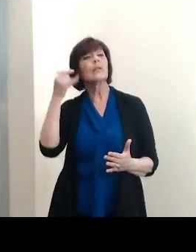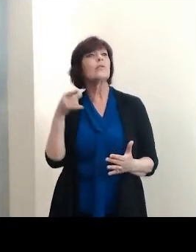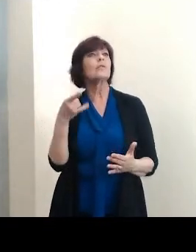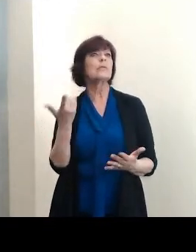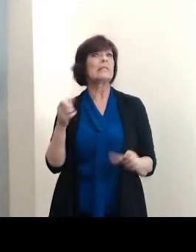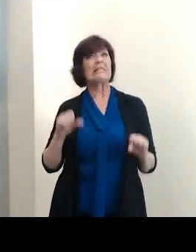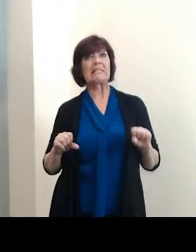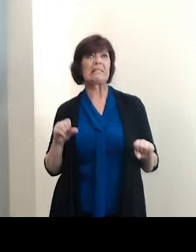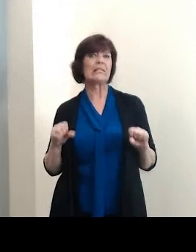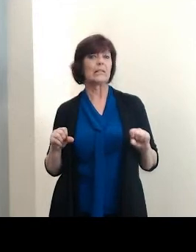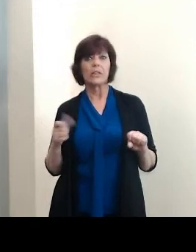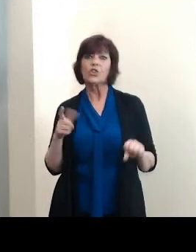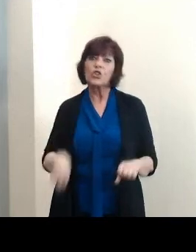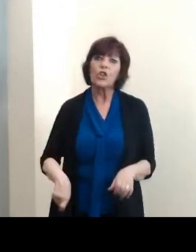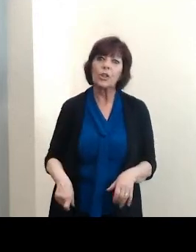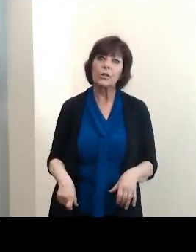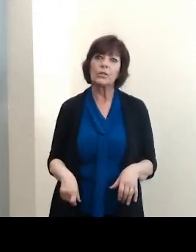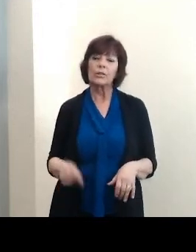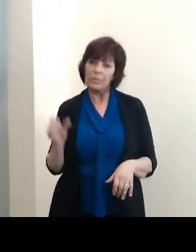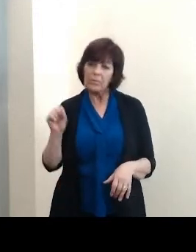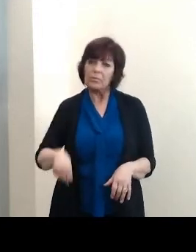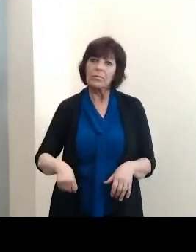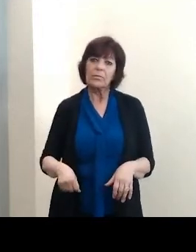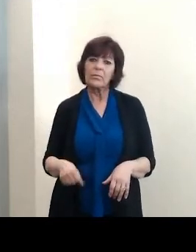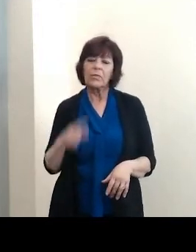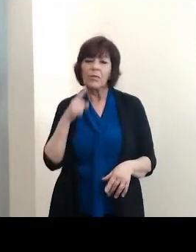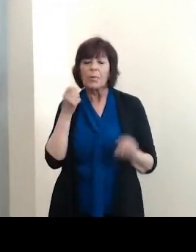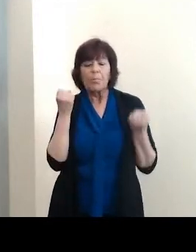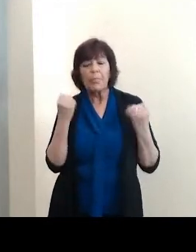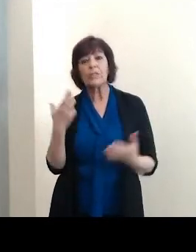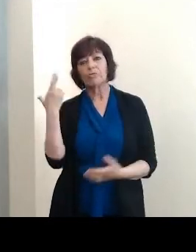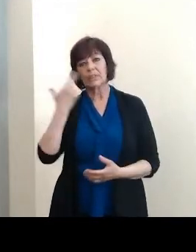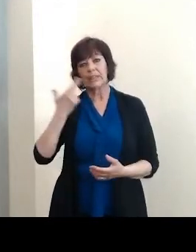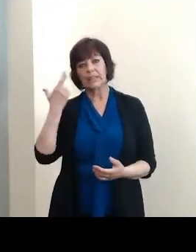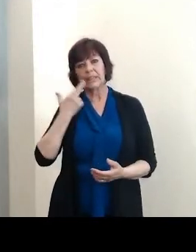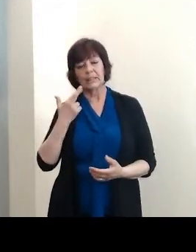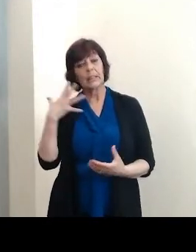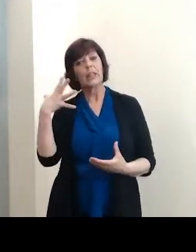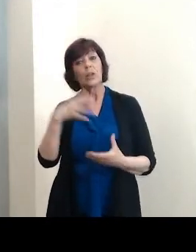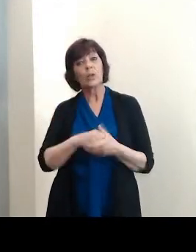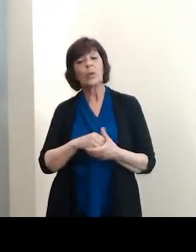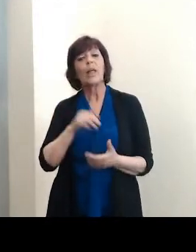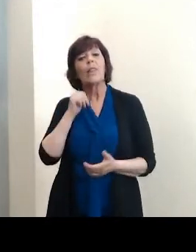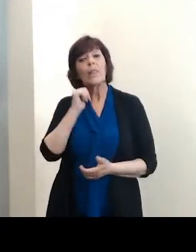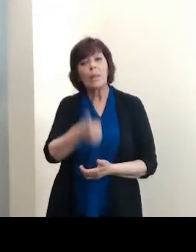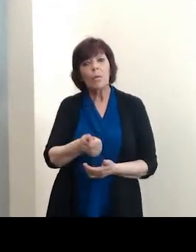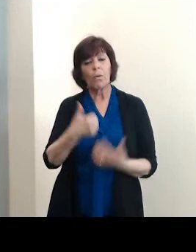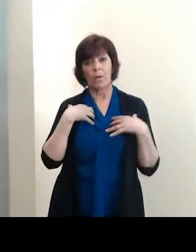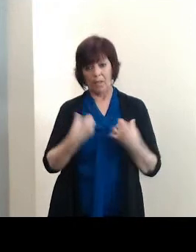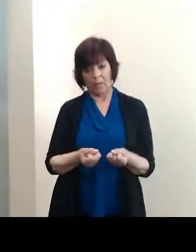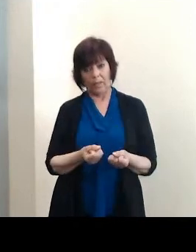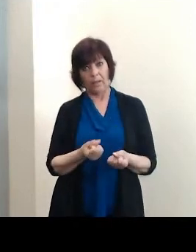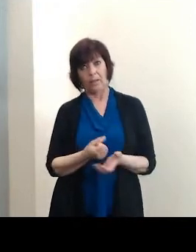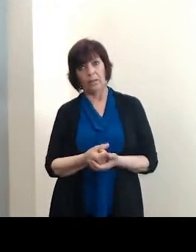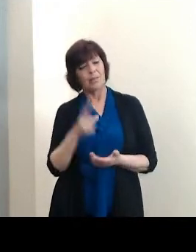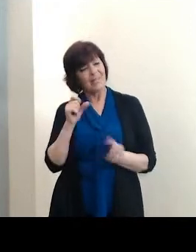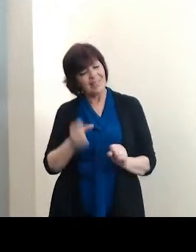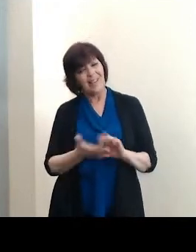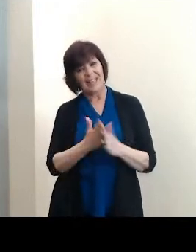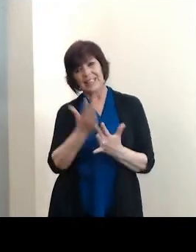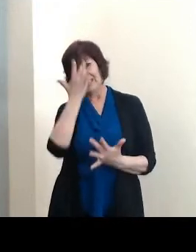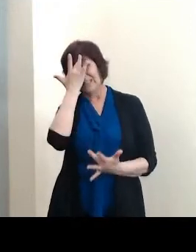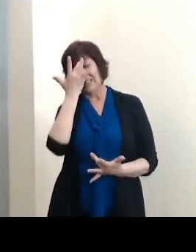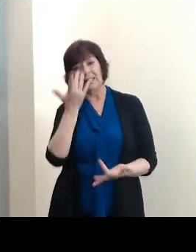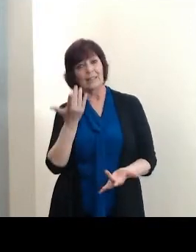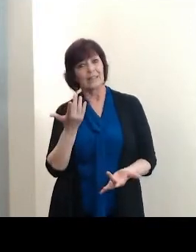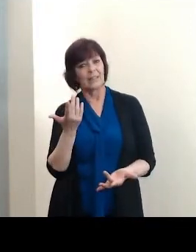whether they should get vaccinated, they should. They should for many different reasons, including their own health, because they can get sick, and